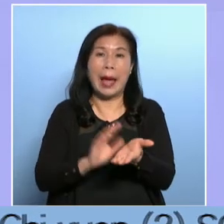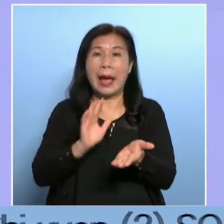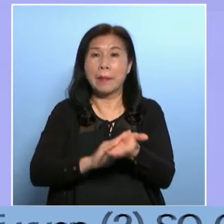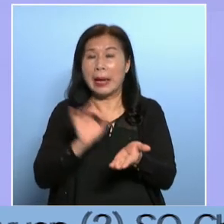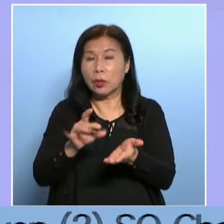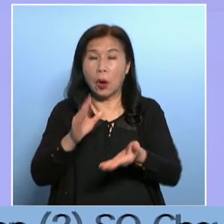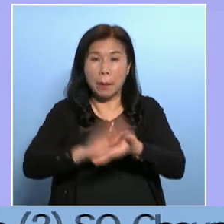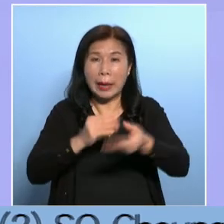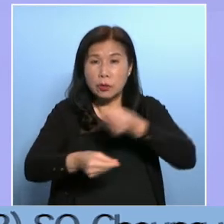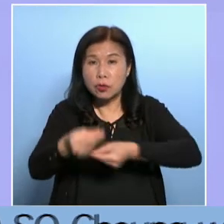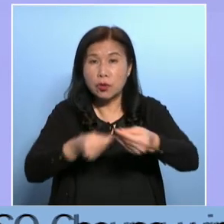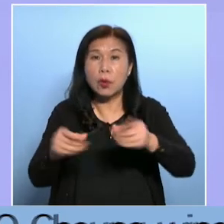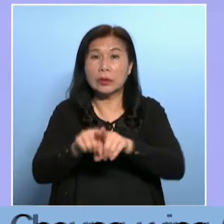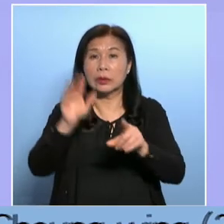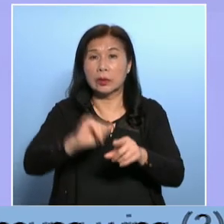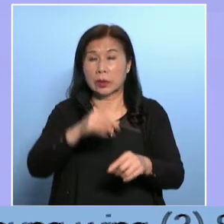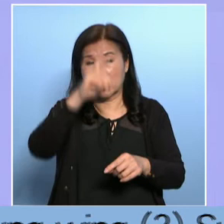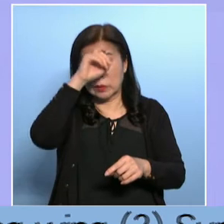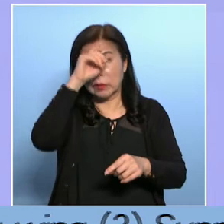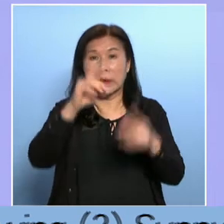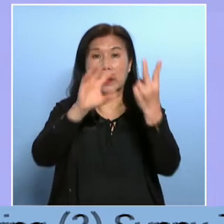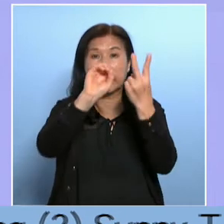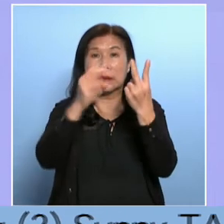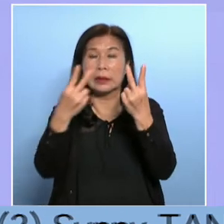in order to track the virus.